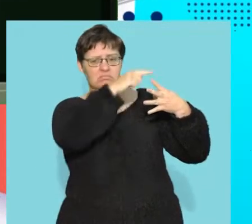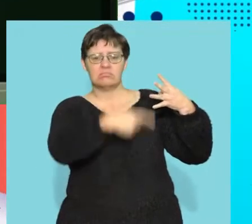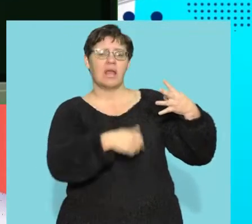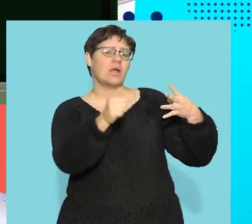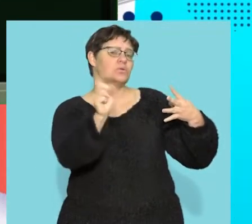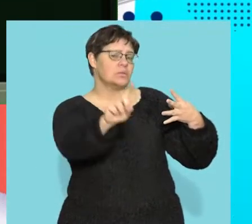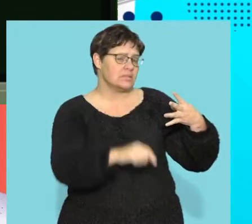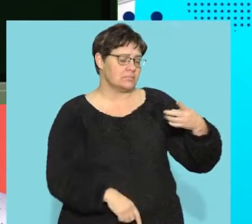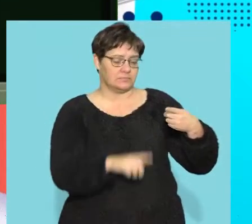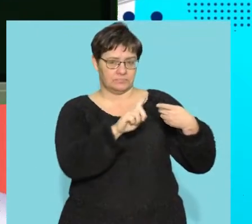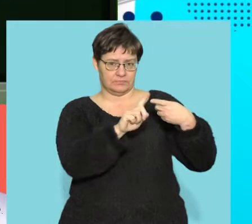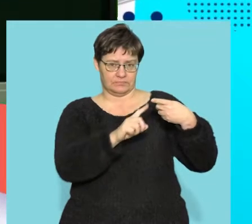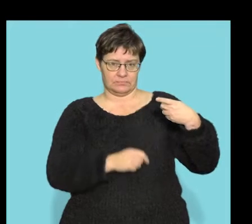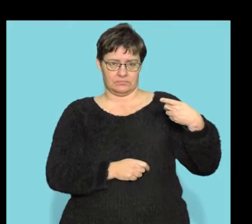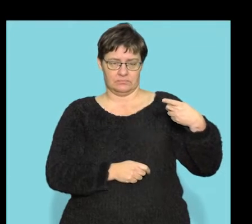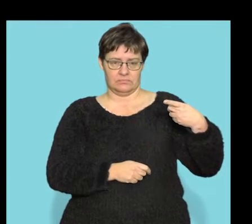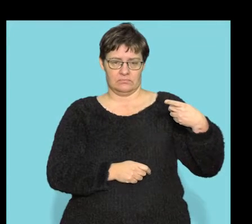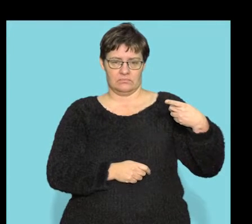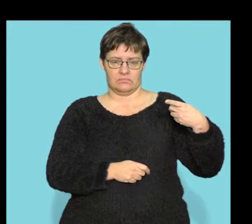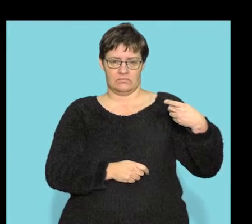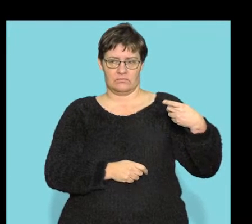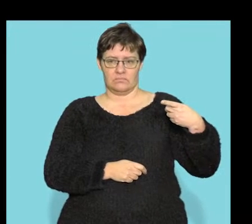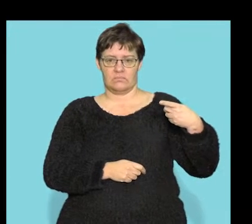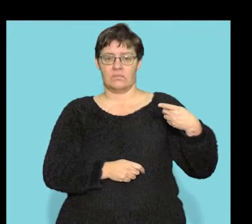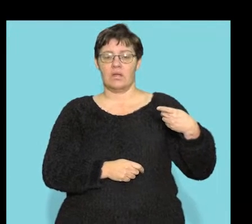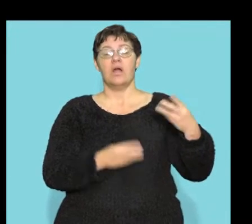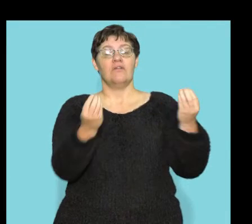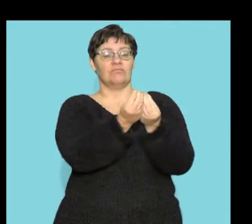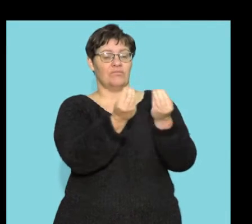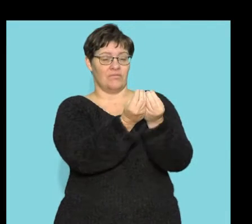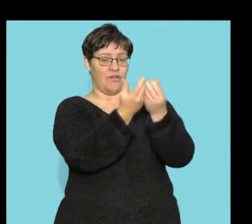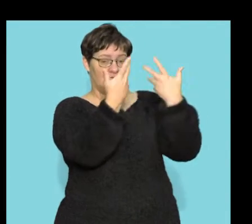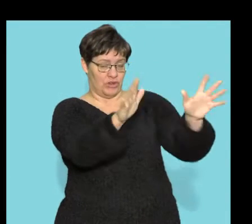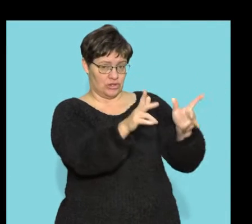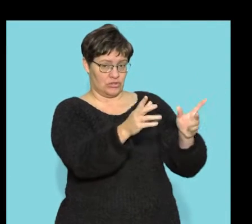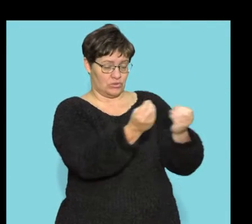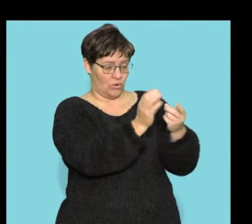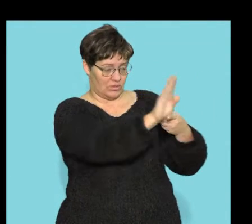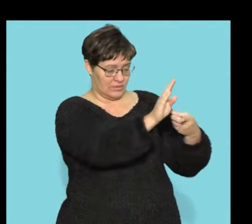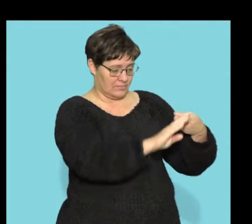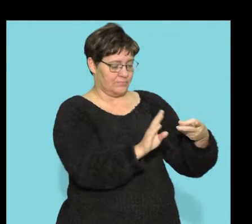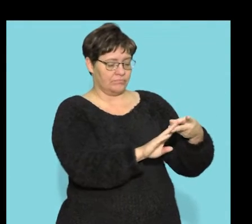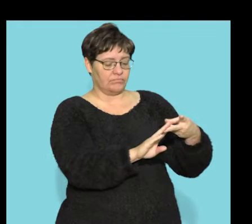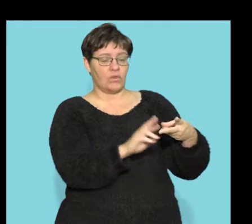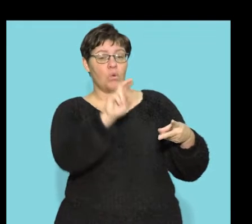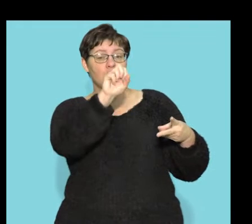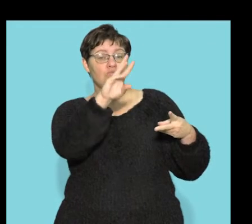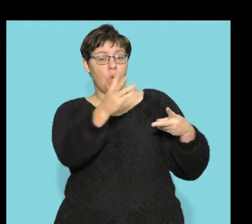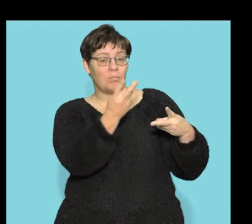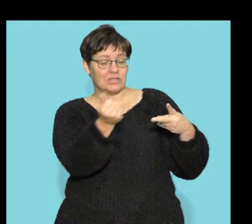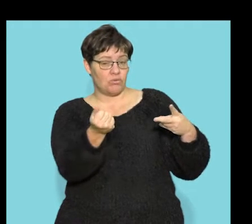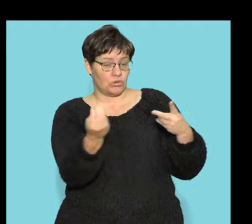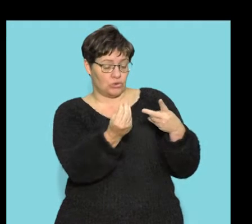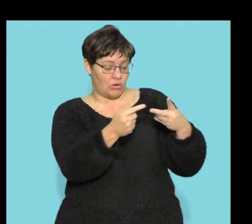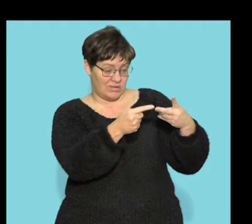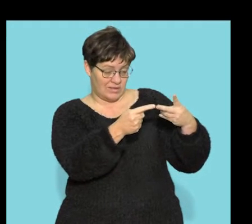the 4 accounts? Number 1 is your finished goods stock. Number 2, your raw materials